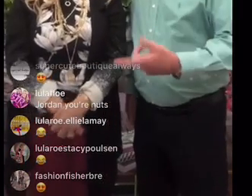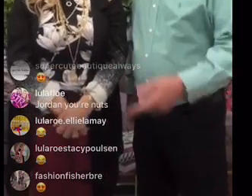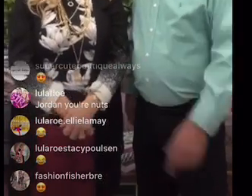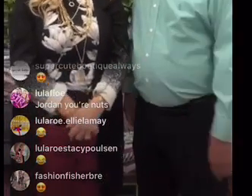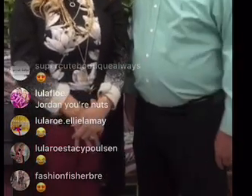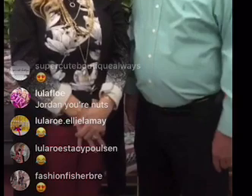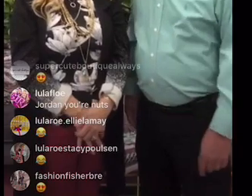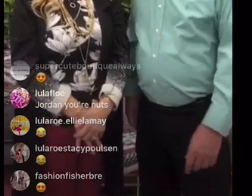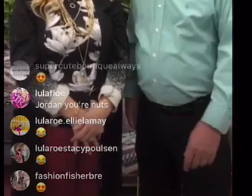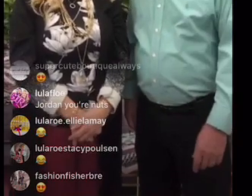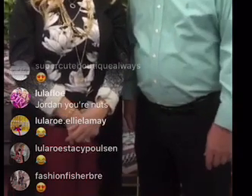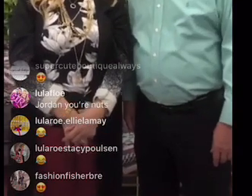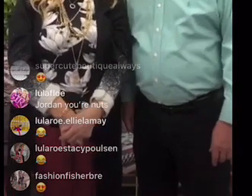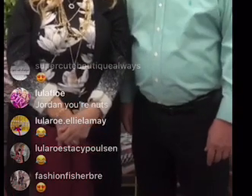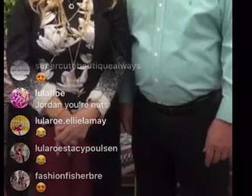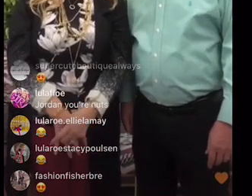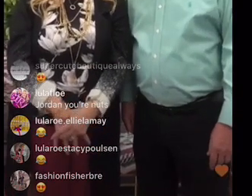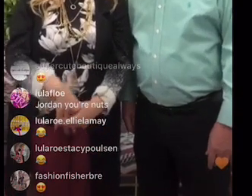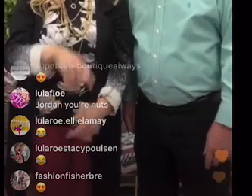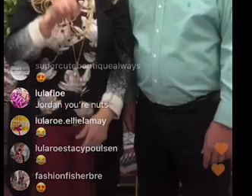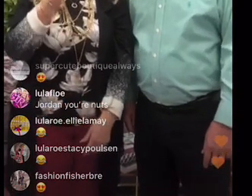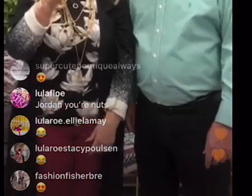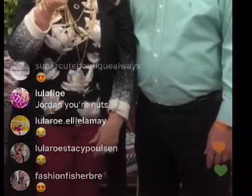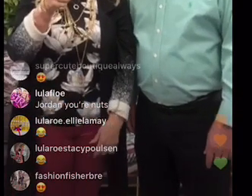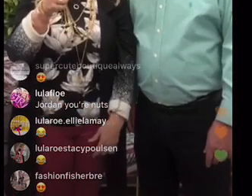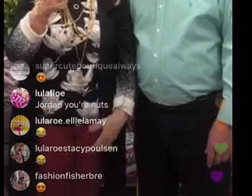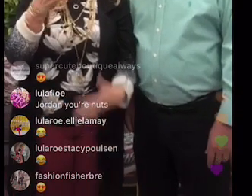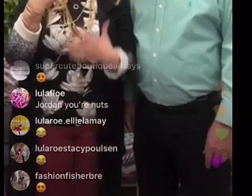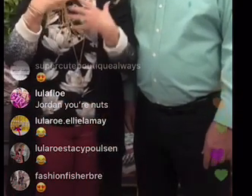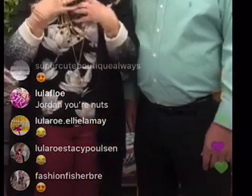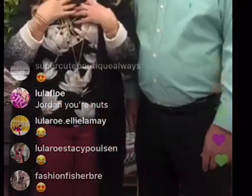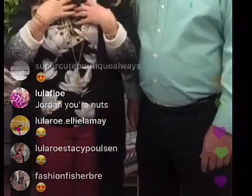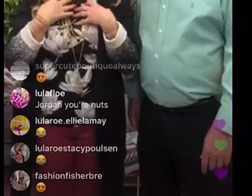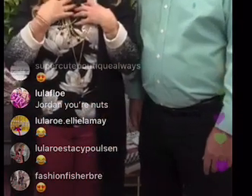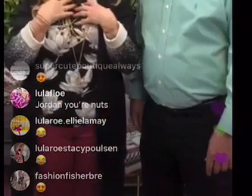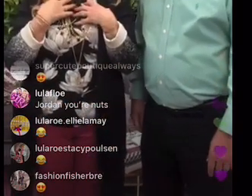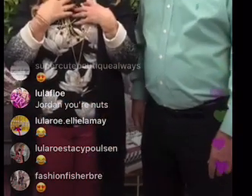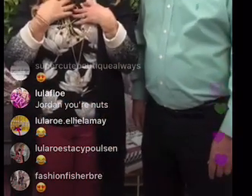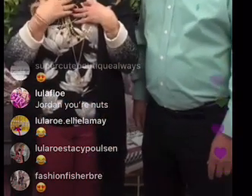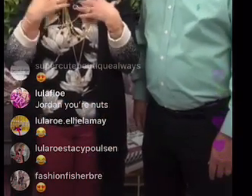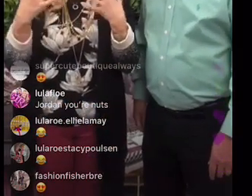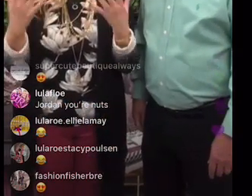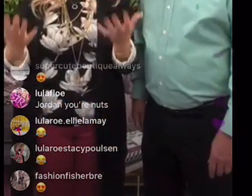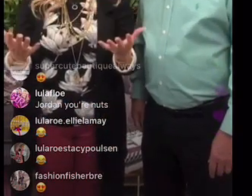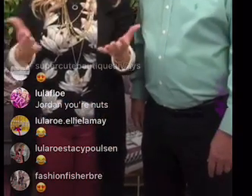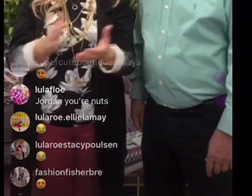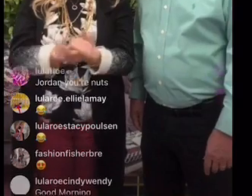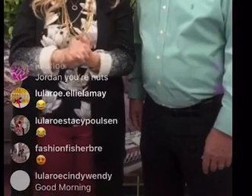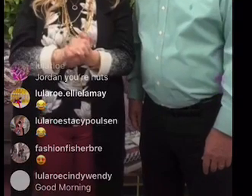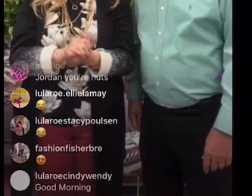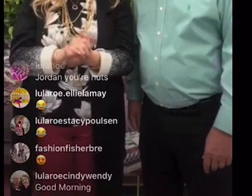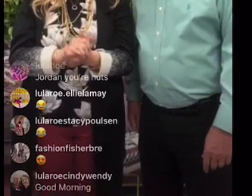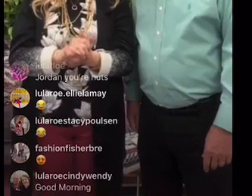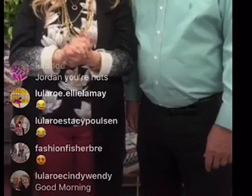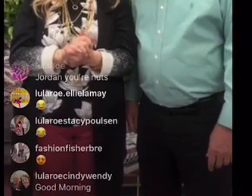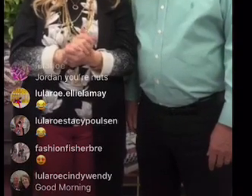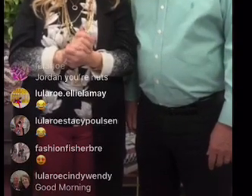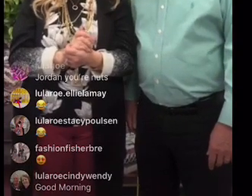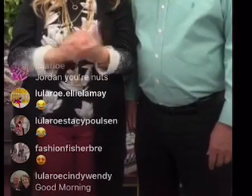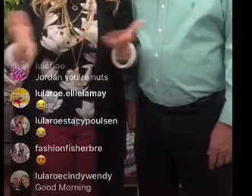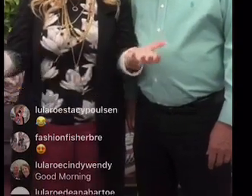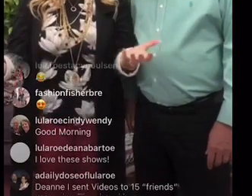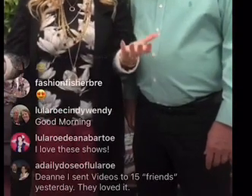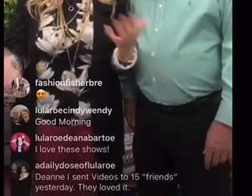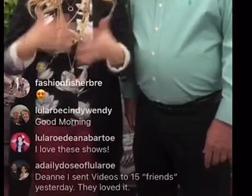have, people. Though. I know, honestly, because they're the ones. You're the ones that we care about so much. Well, you care about all the